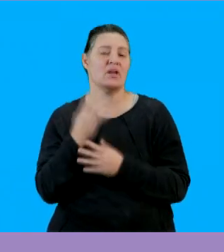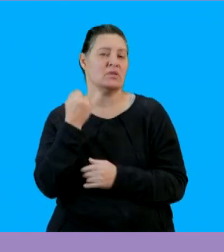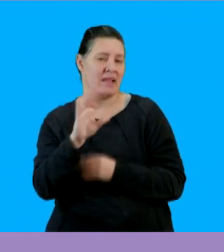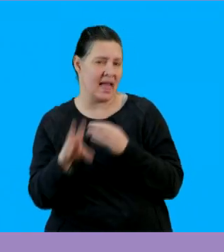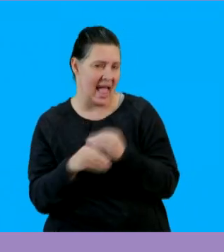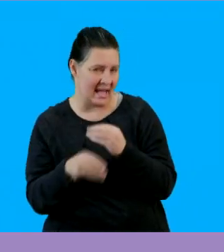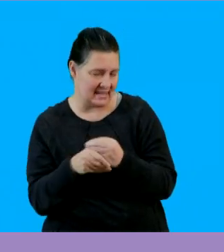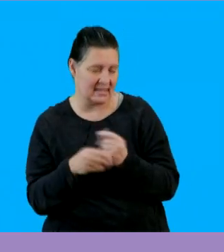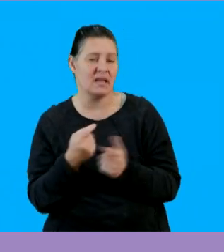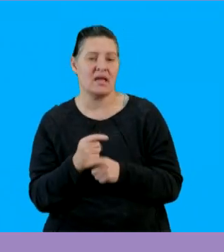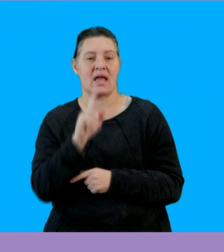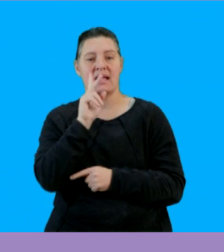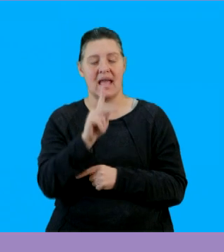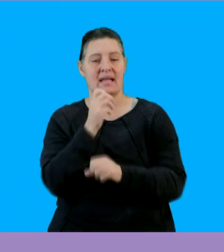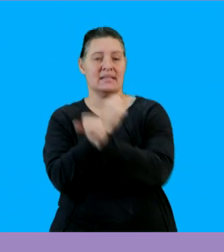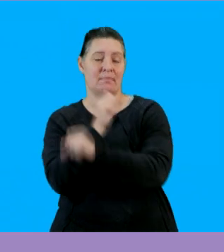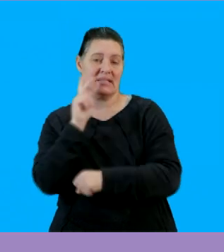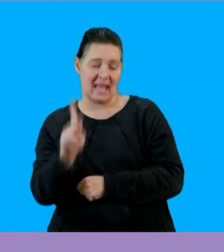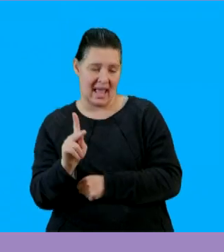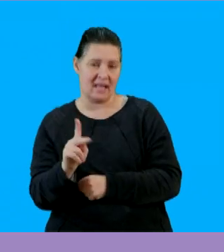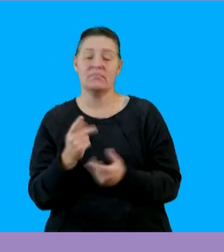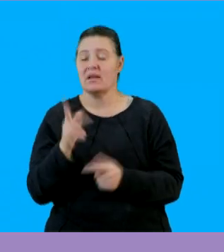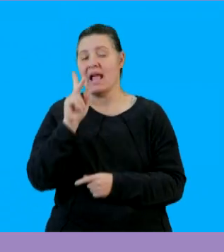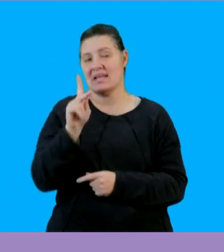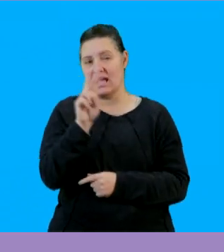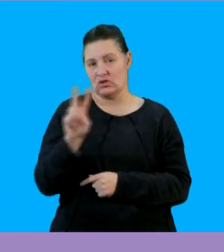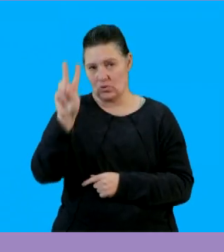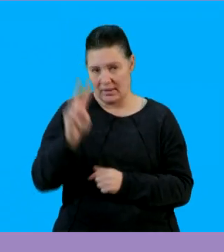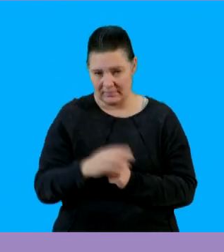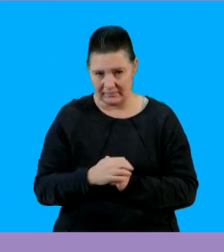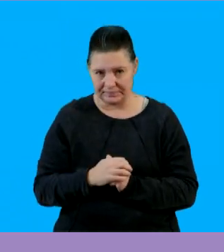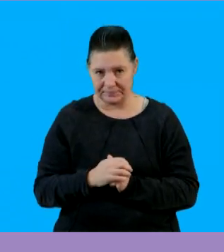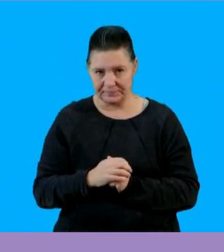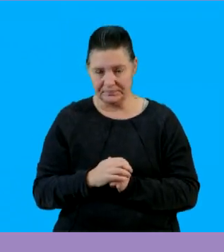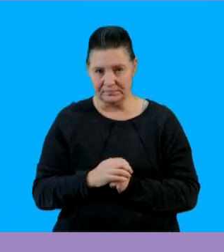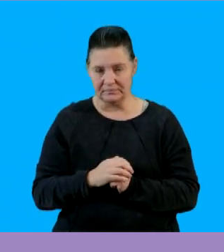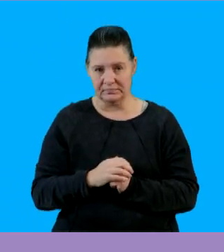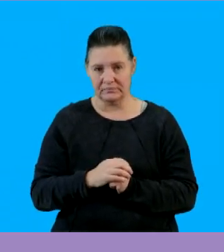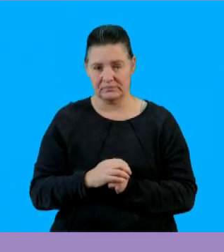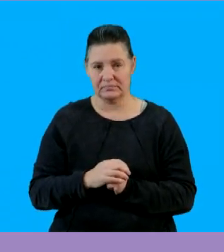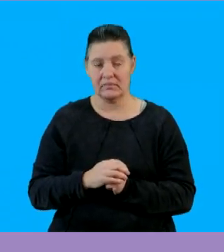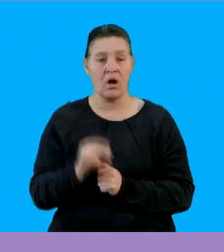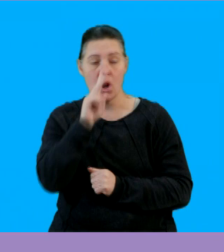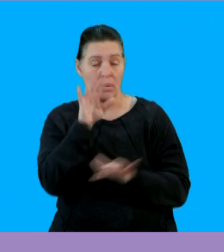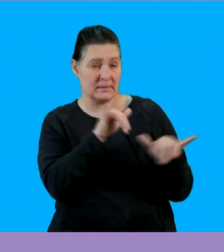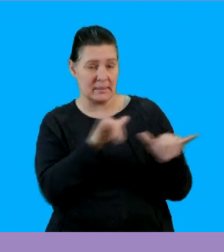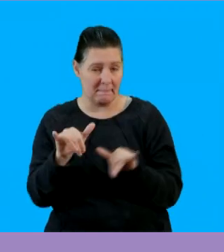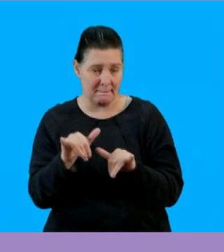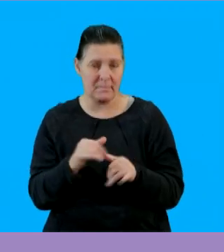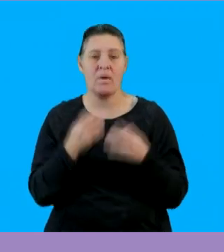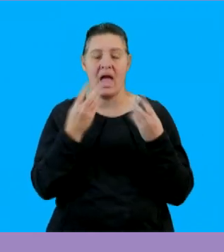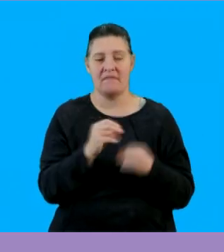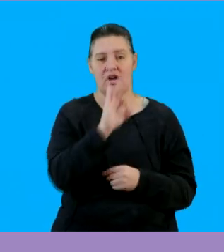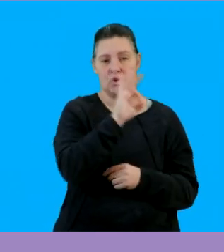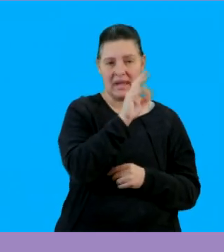3k. Then we are still adding, we have k multiplied by k, and that is going to be your k squared. We